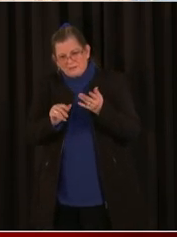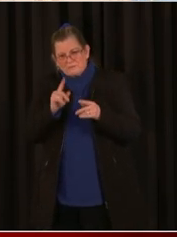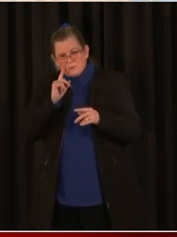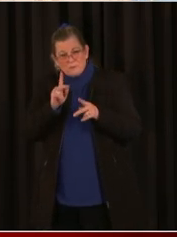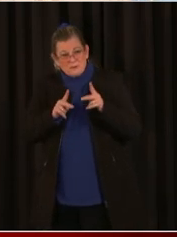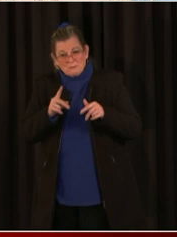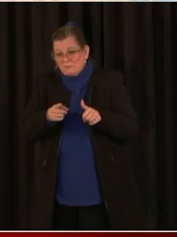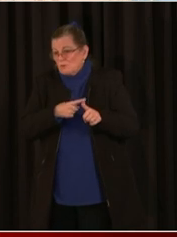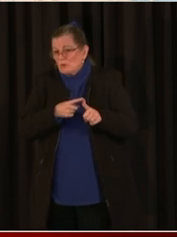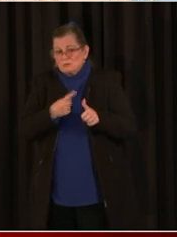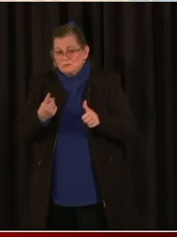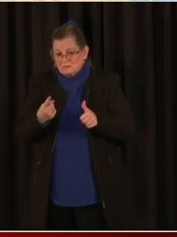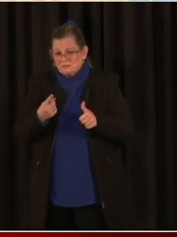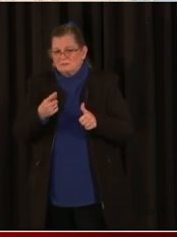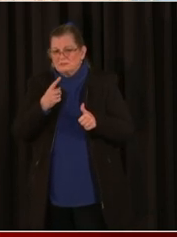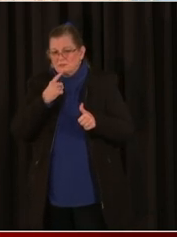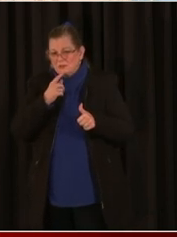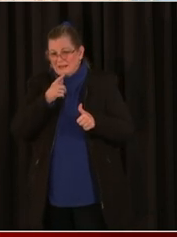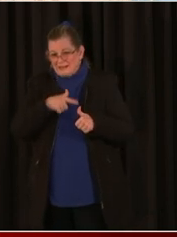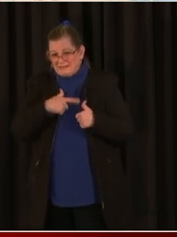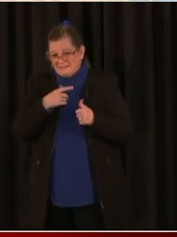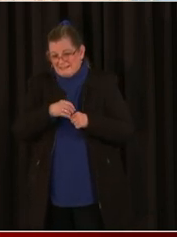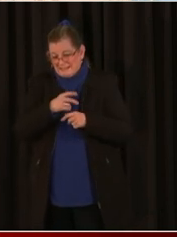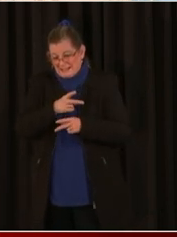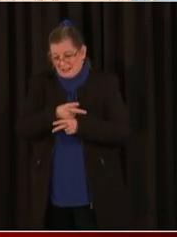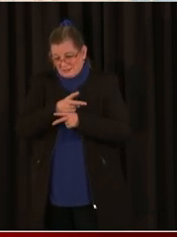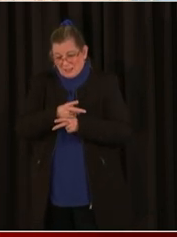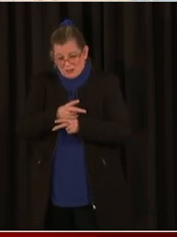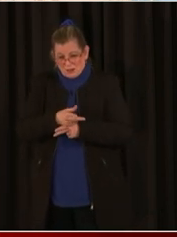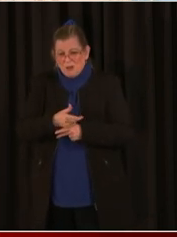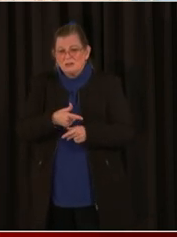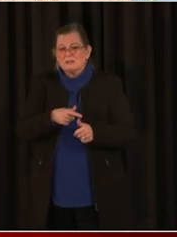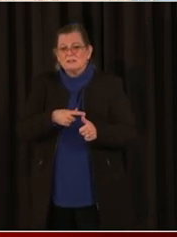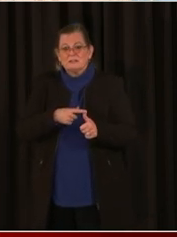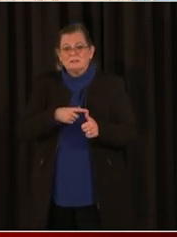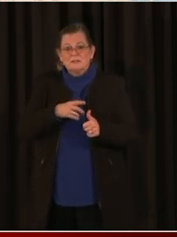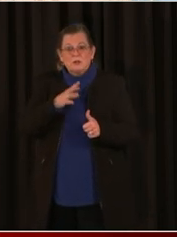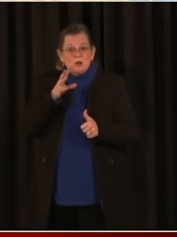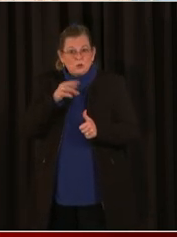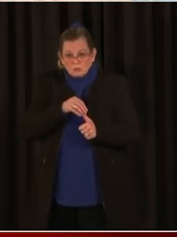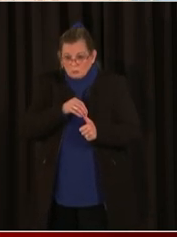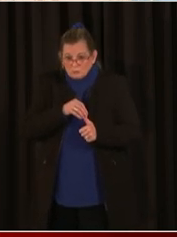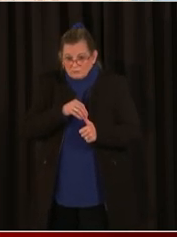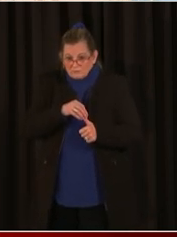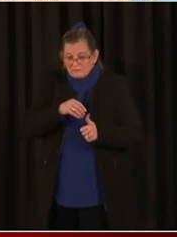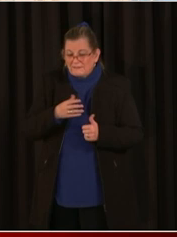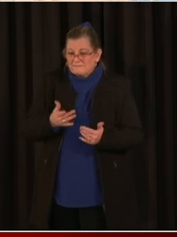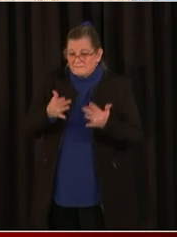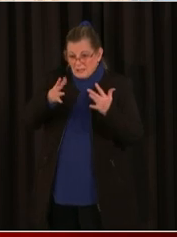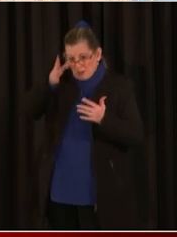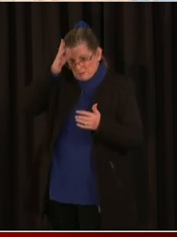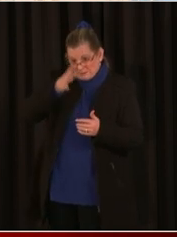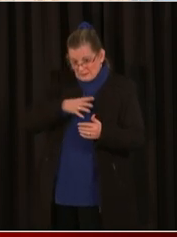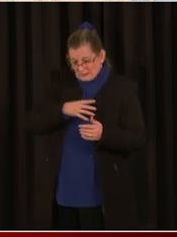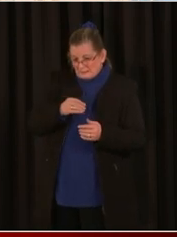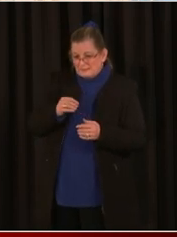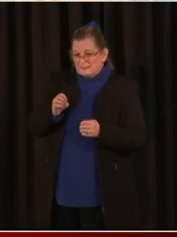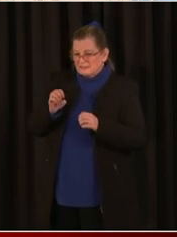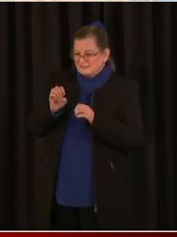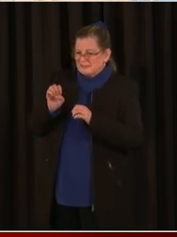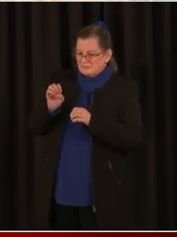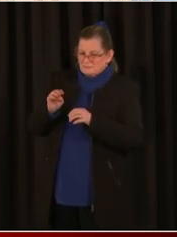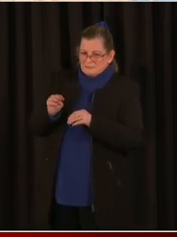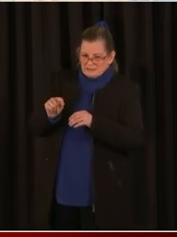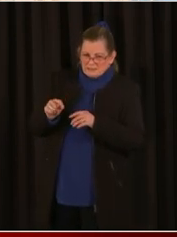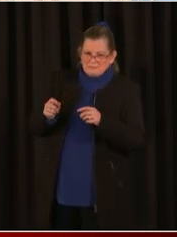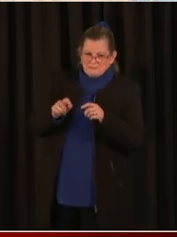People, first, individuals who are in healthcare settings, including our fire and emergency management